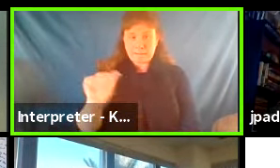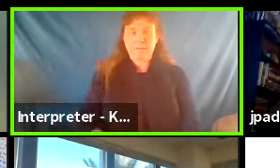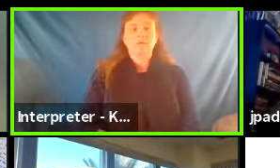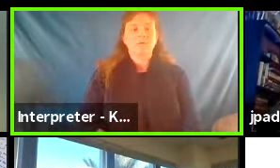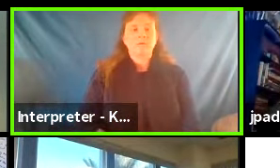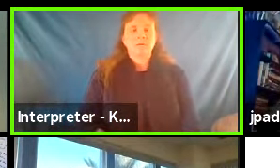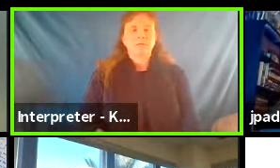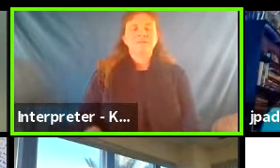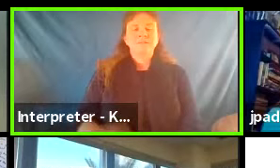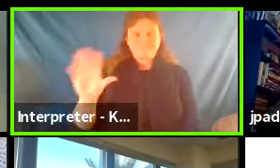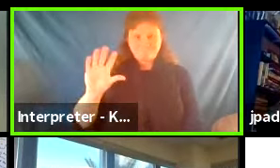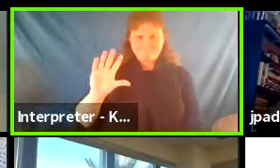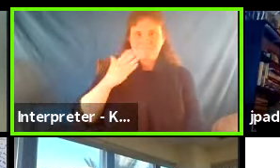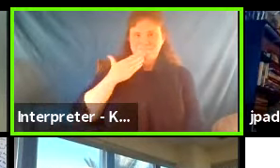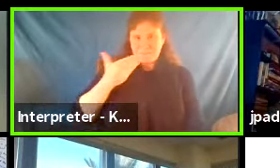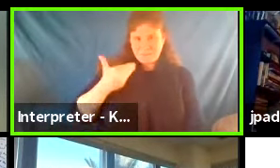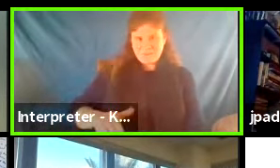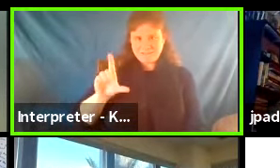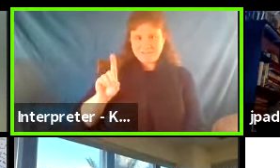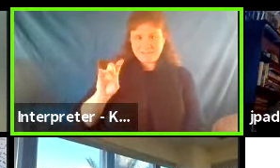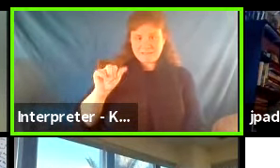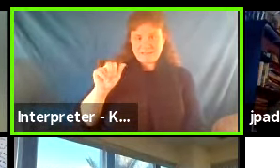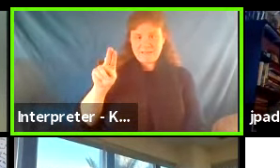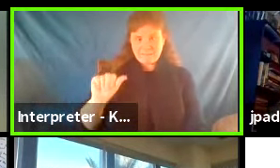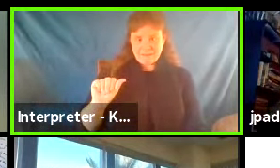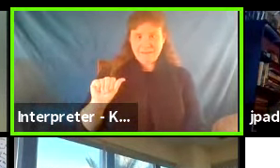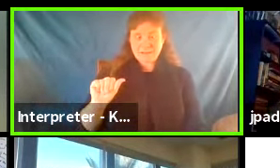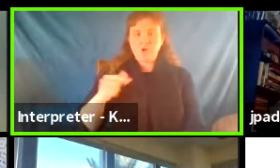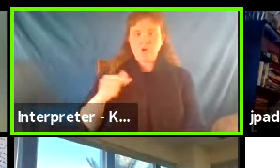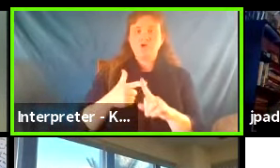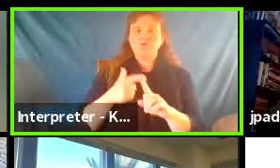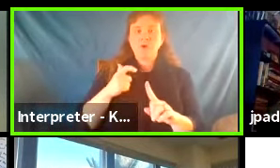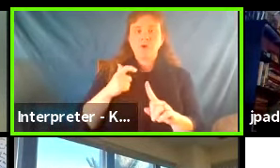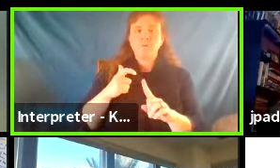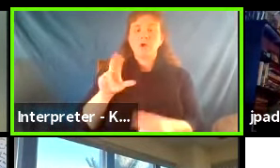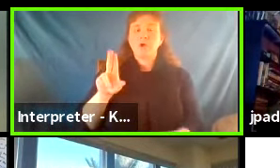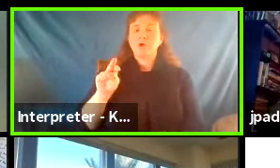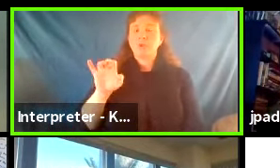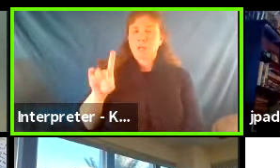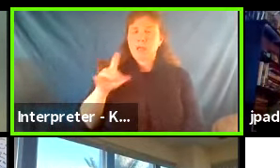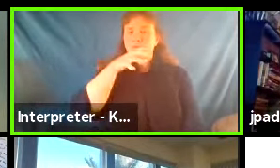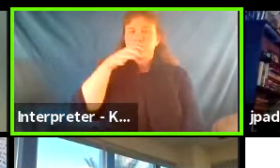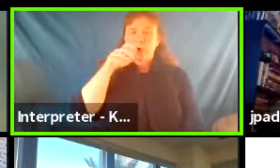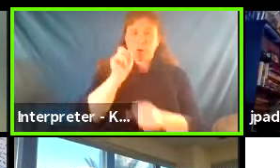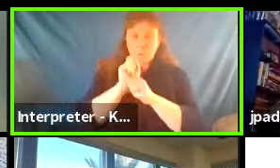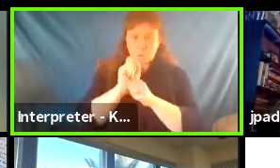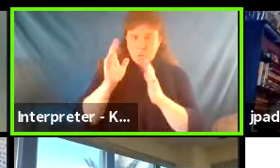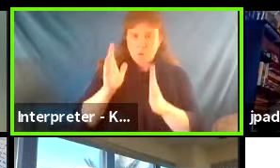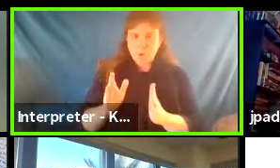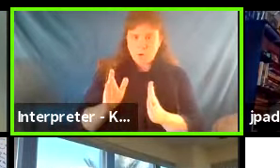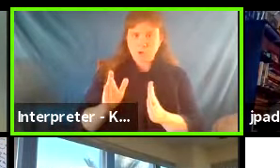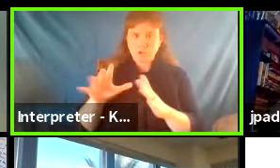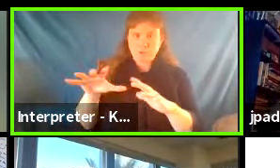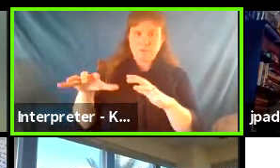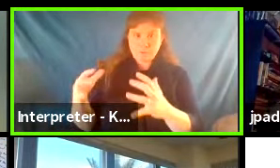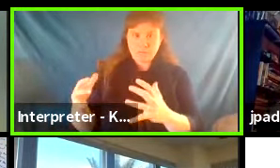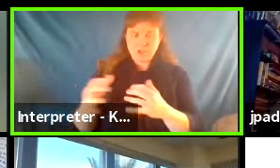Yes, thank you so much, Diana Telupson Torres with the United Farm Workers Foundation. I'd like